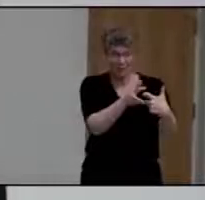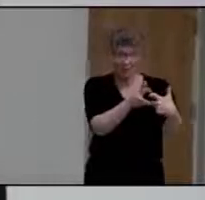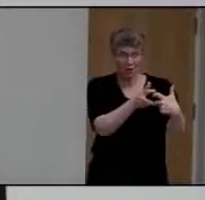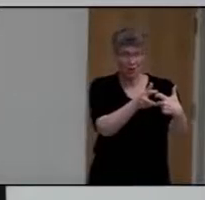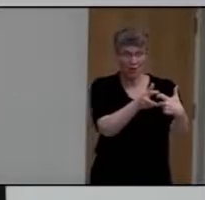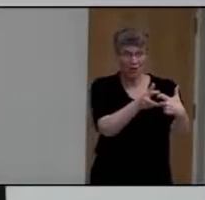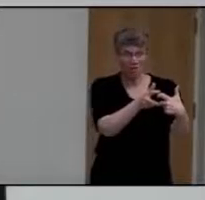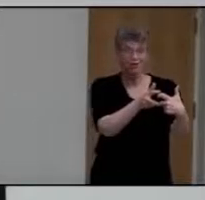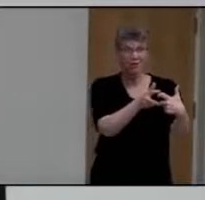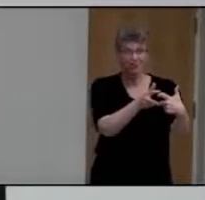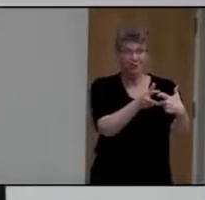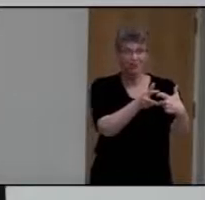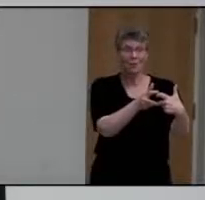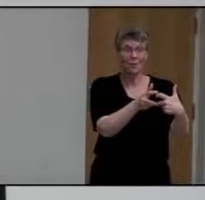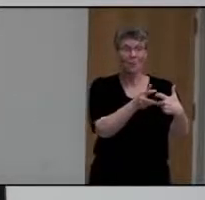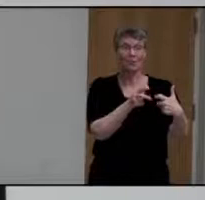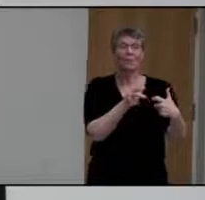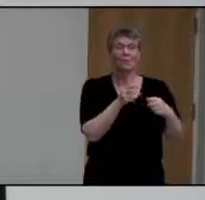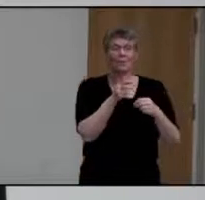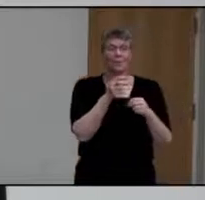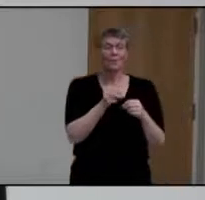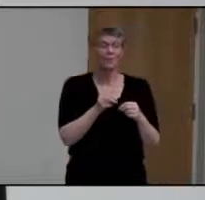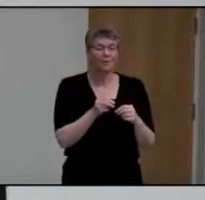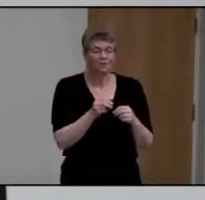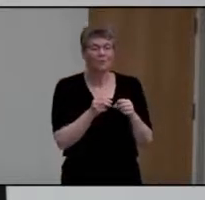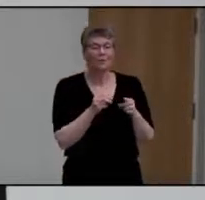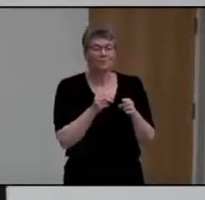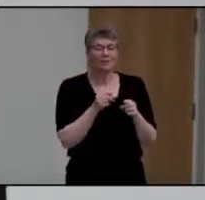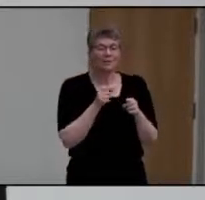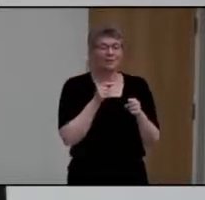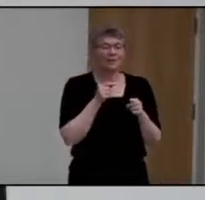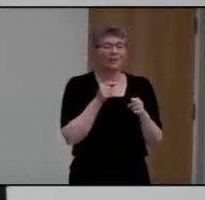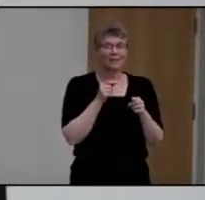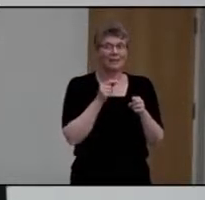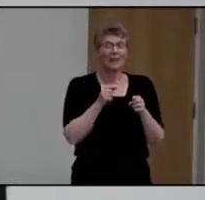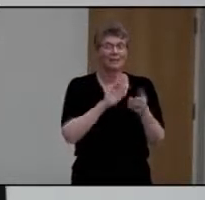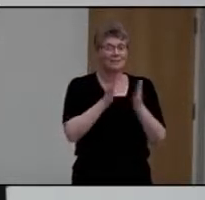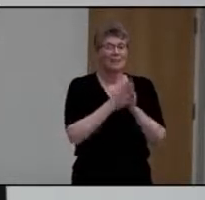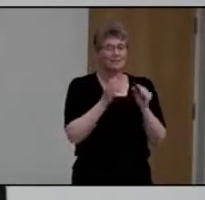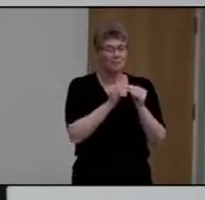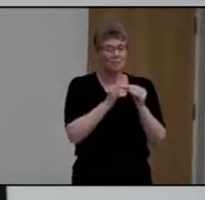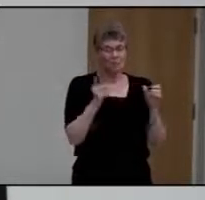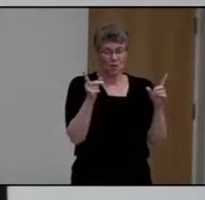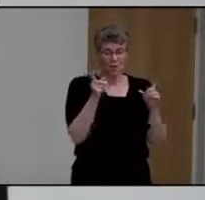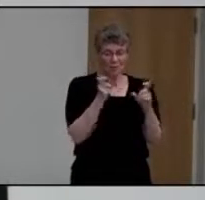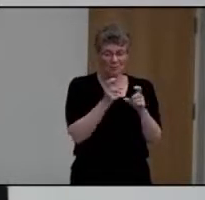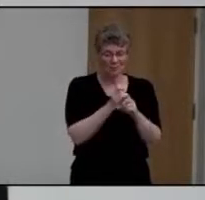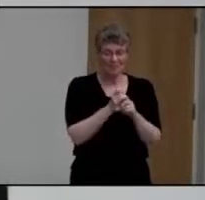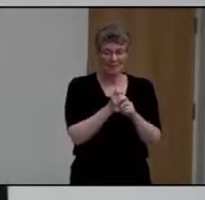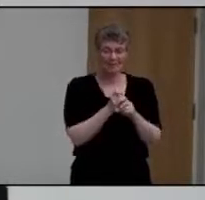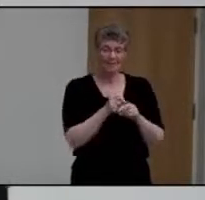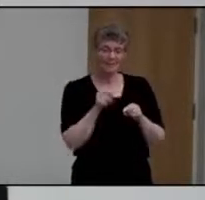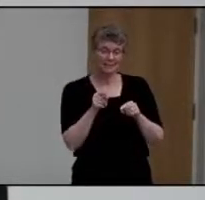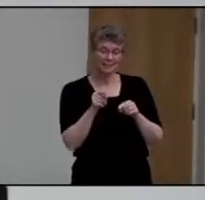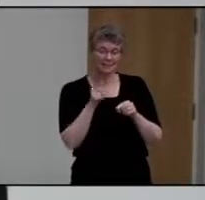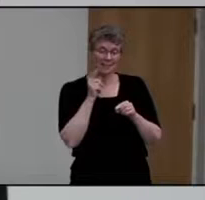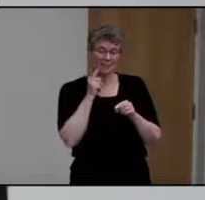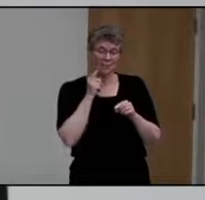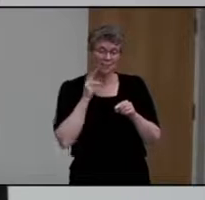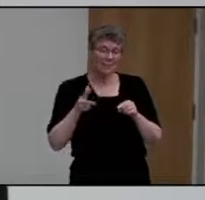know what the right answer is. In the beginning, it was easy, but then it became more and more complicated. So I guess in the end, it's very difficult to think